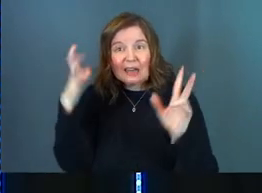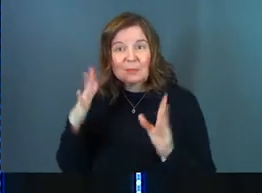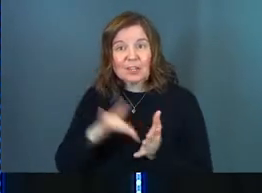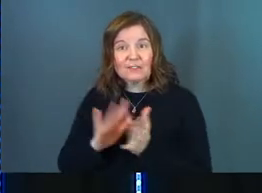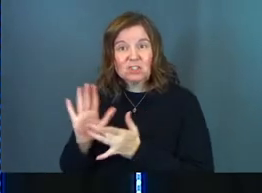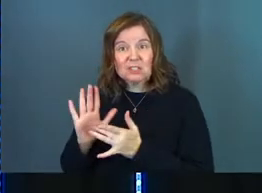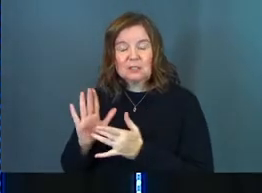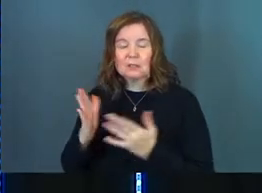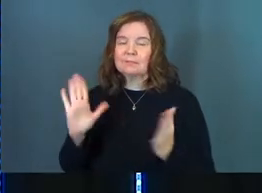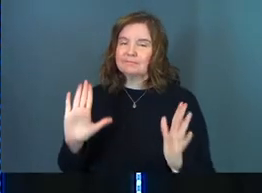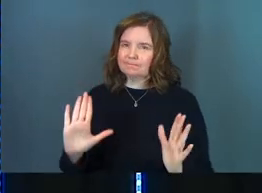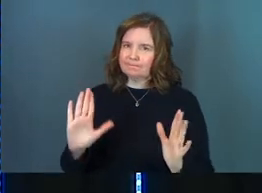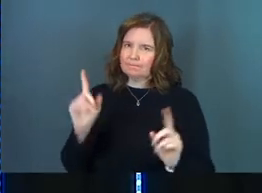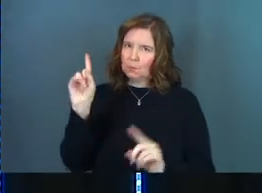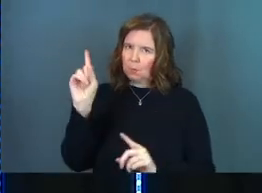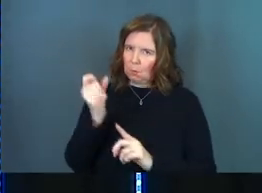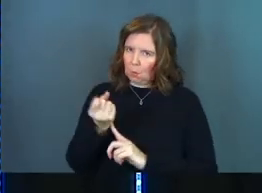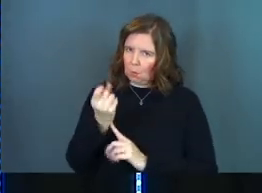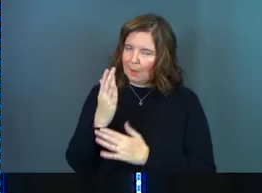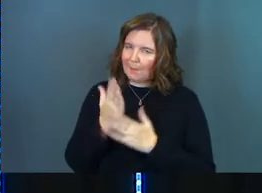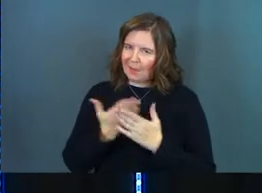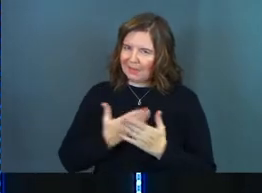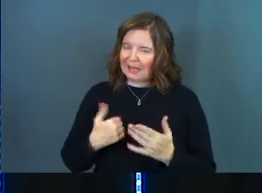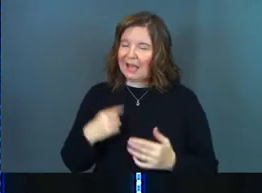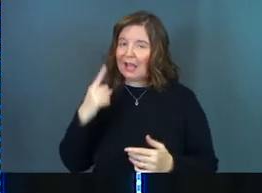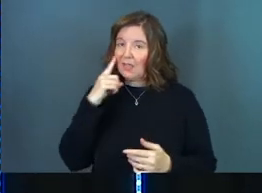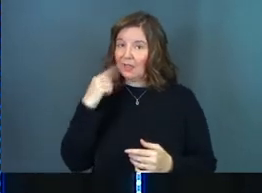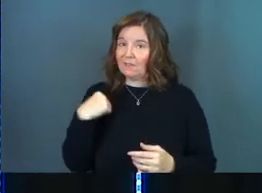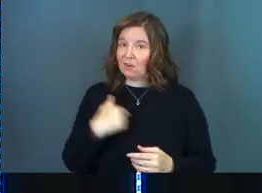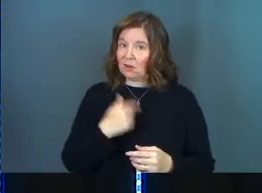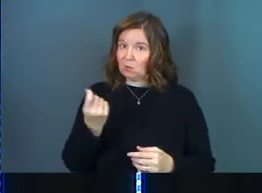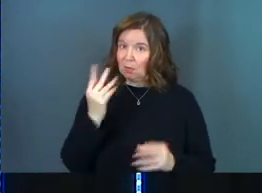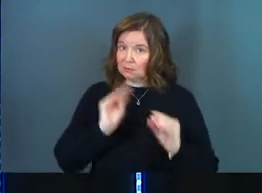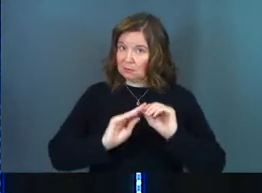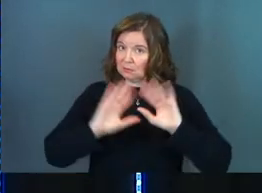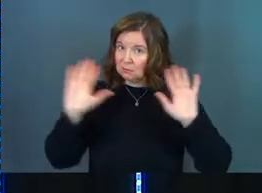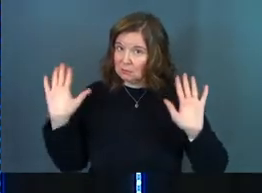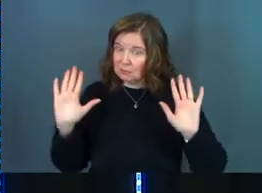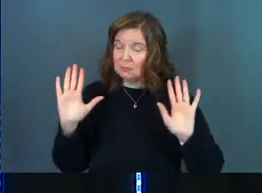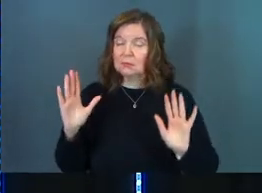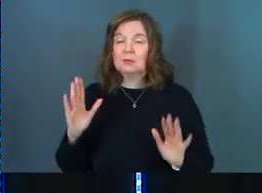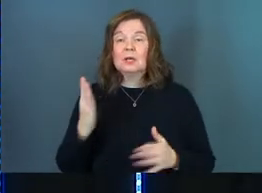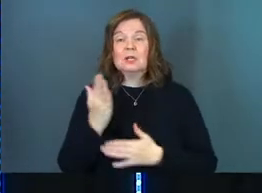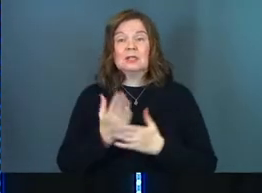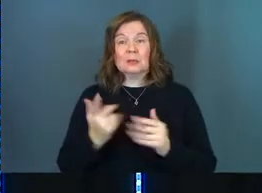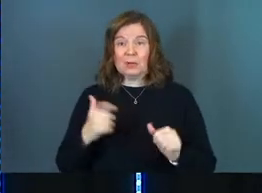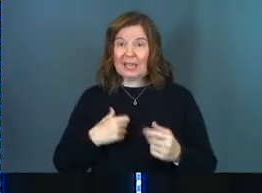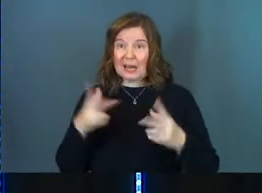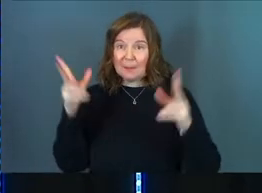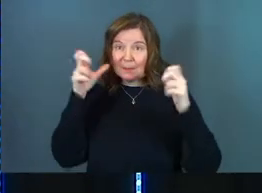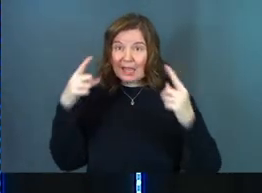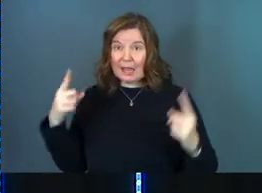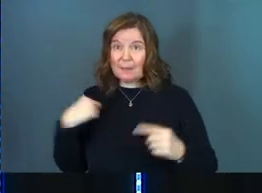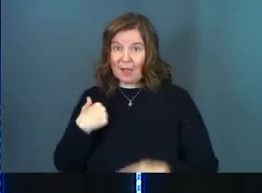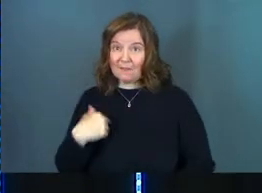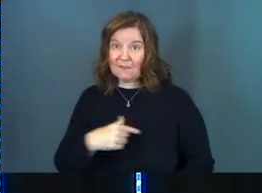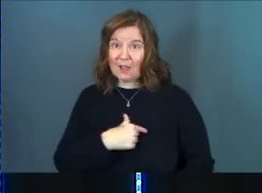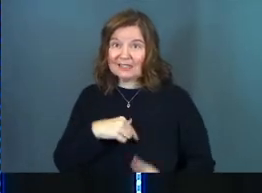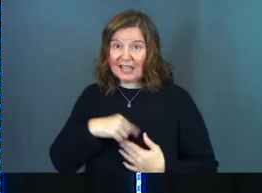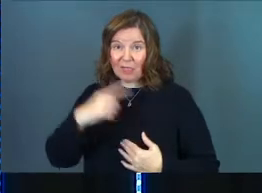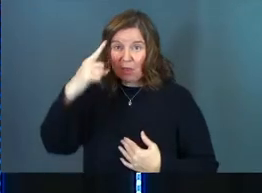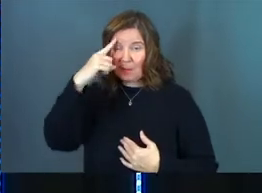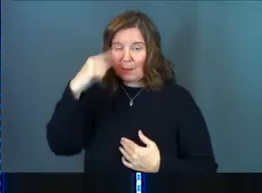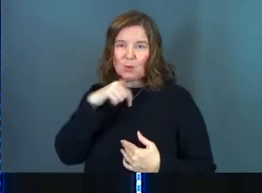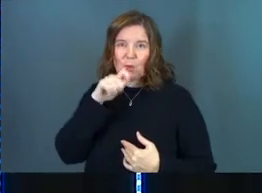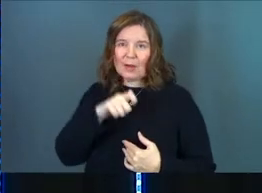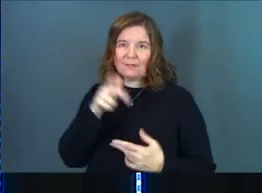of Jesus. Here's part of the thing I think for us to understand is someone can be an enemy of us in their